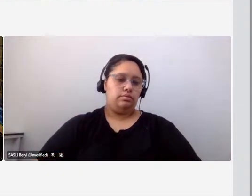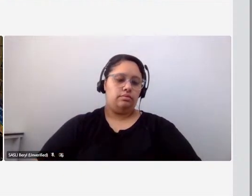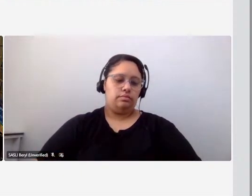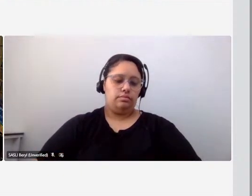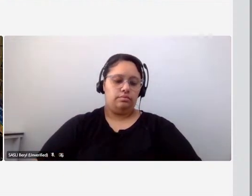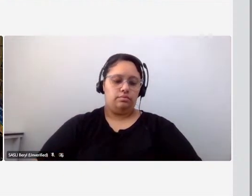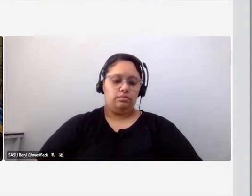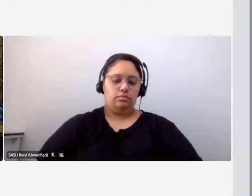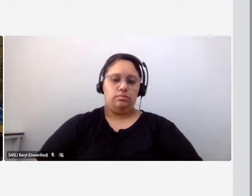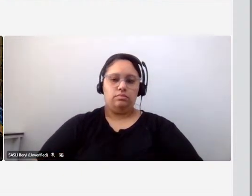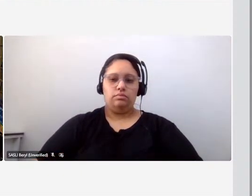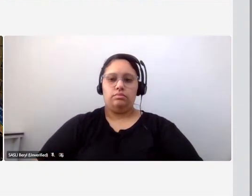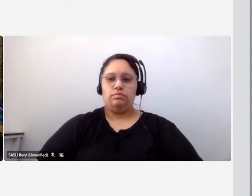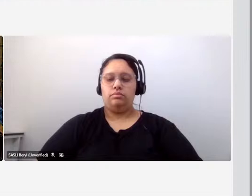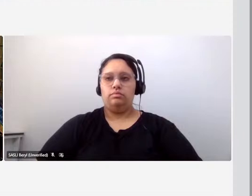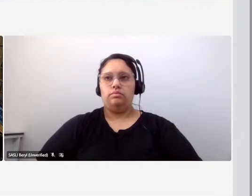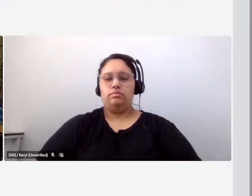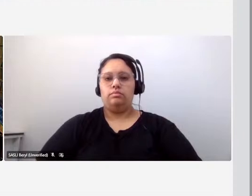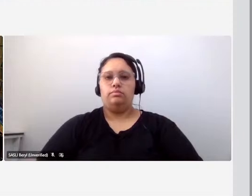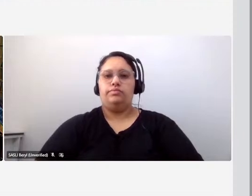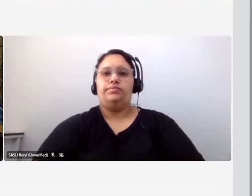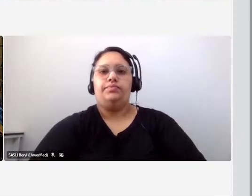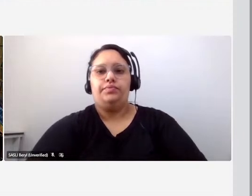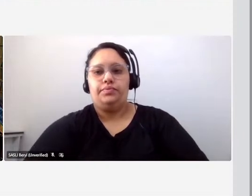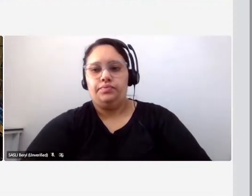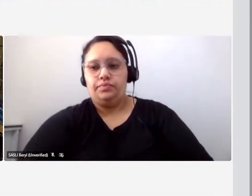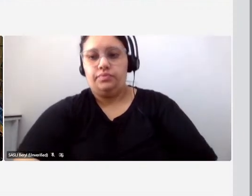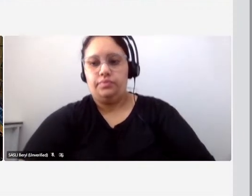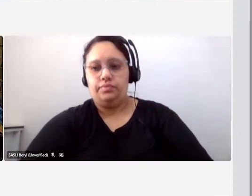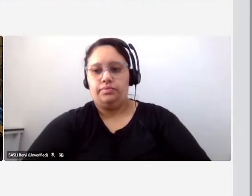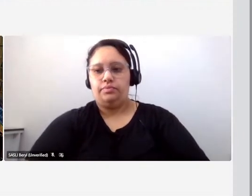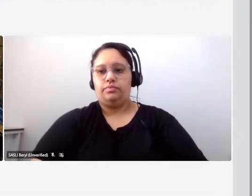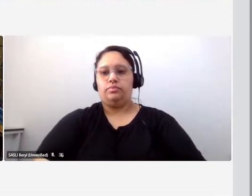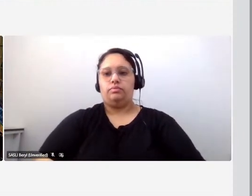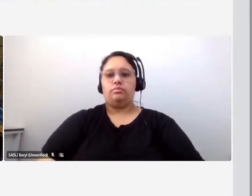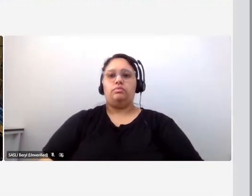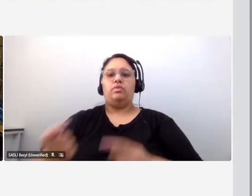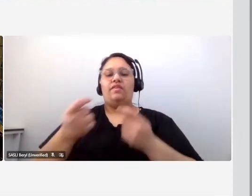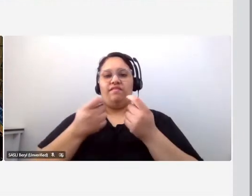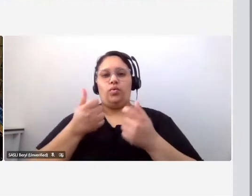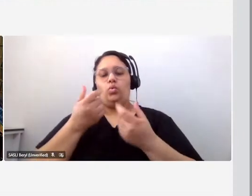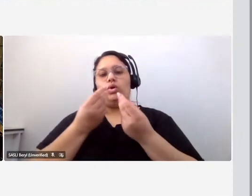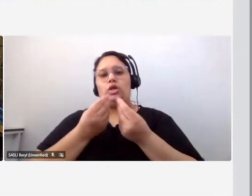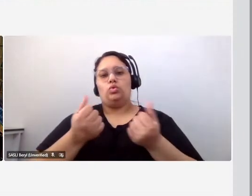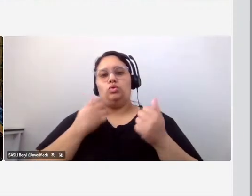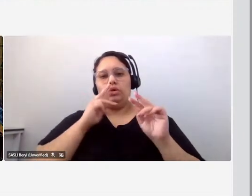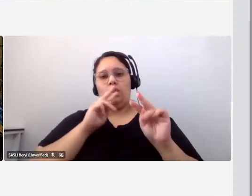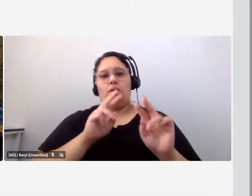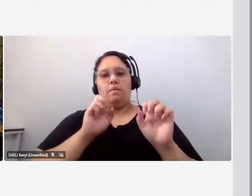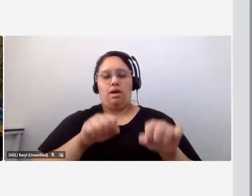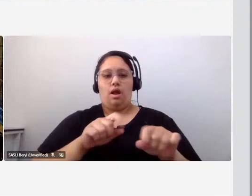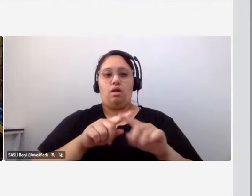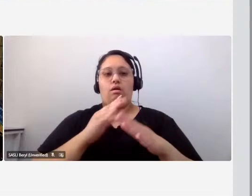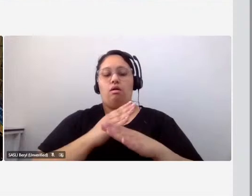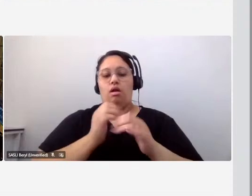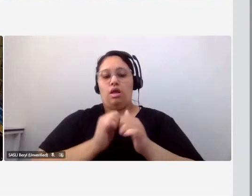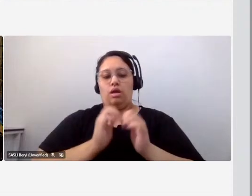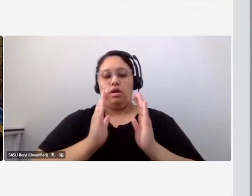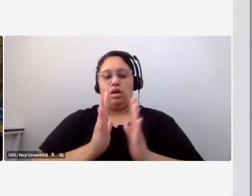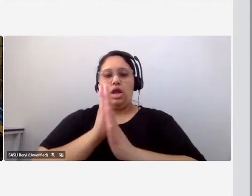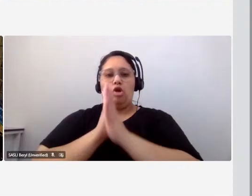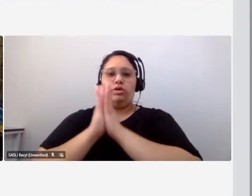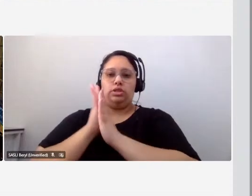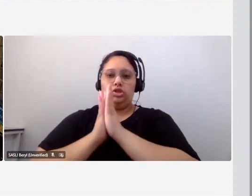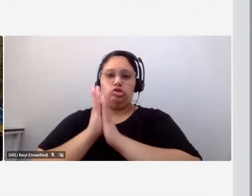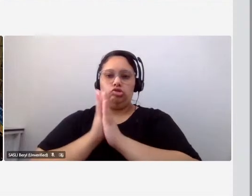comments? We have a couple of resolutions that we can look at there. Colleagues, then the